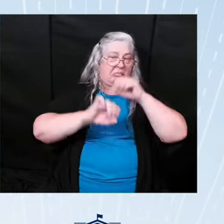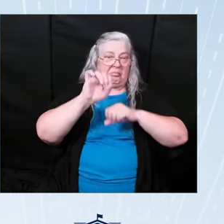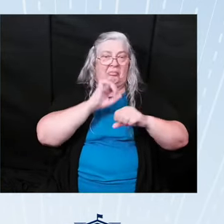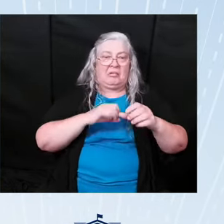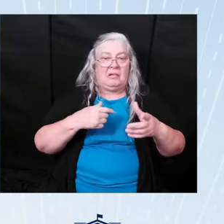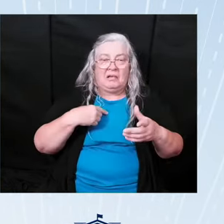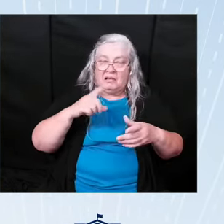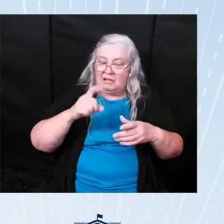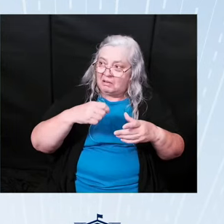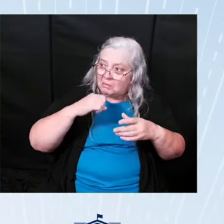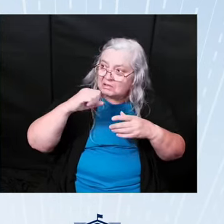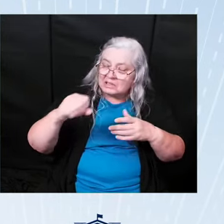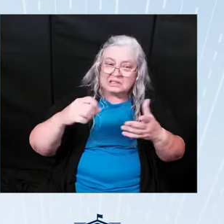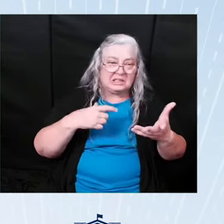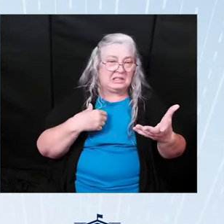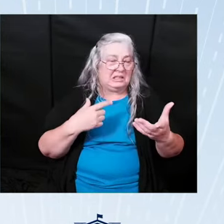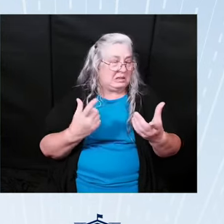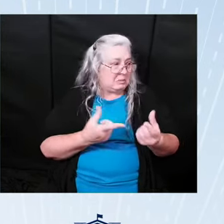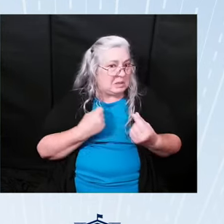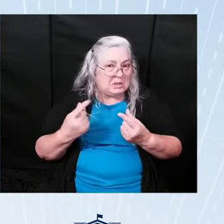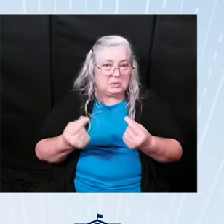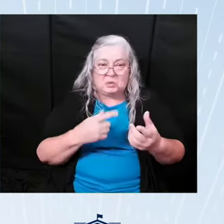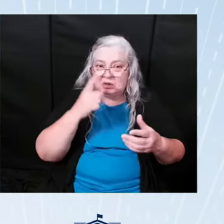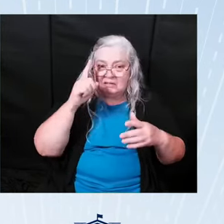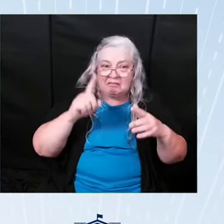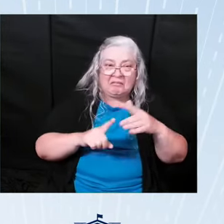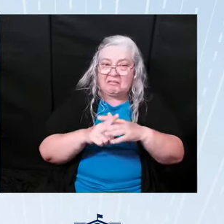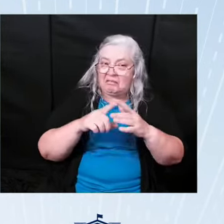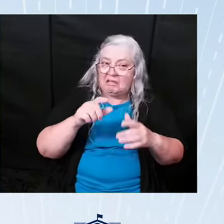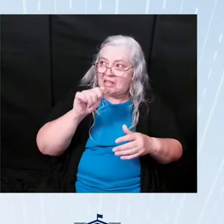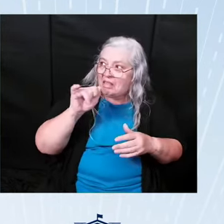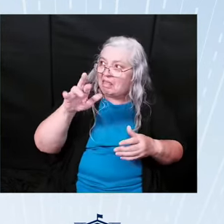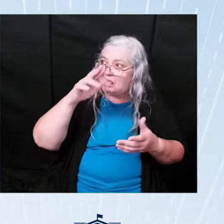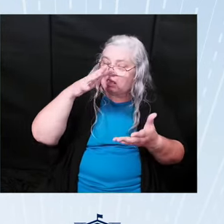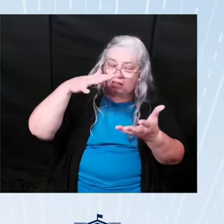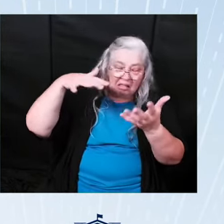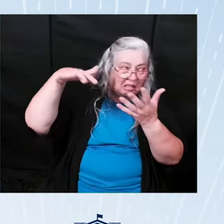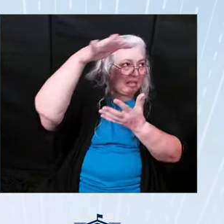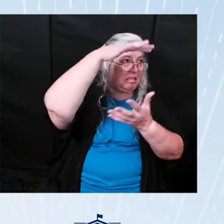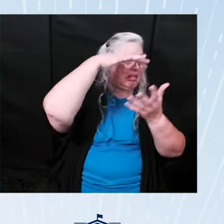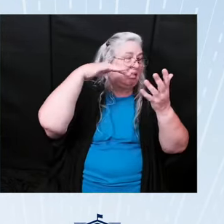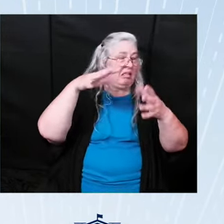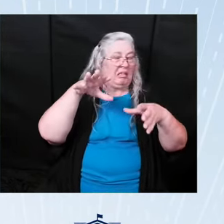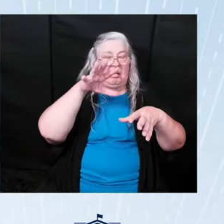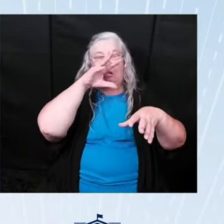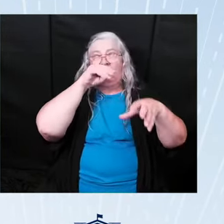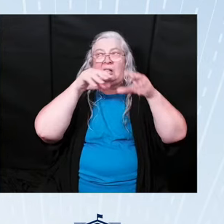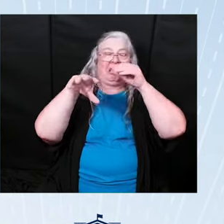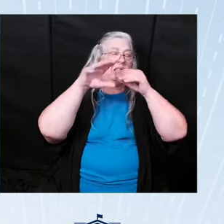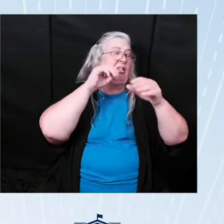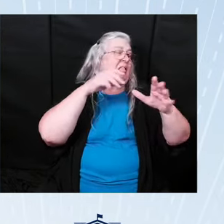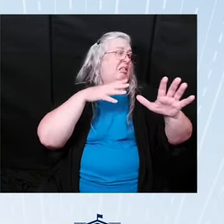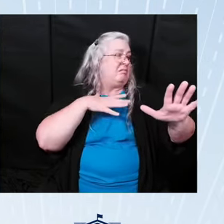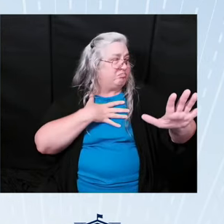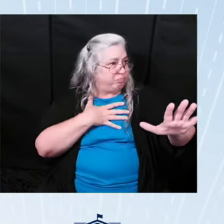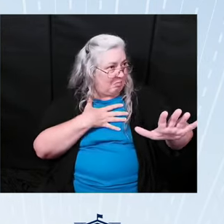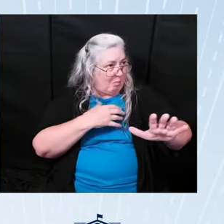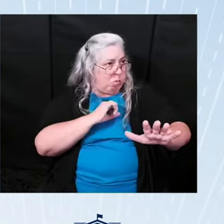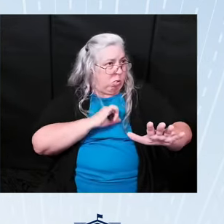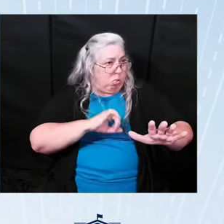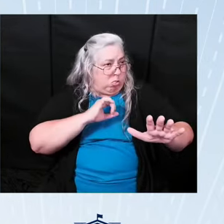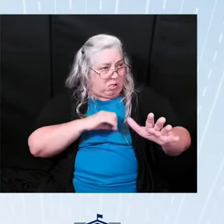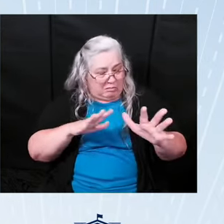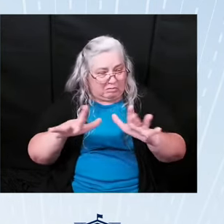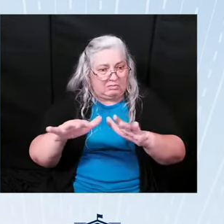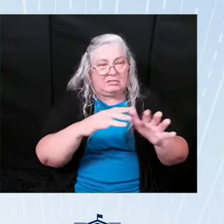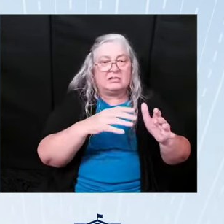air quality emergency, or when you have a heat emergency, or when you have a flood, is important. And I'm so grateful that the Biden administration is thinking